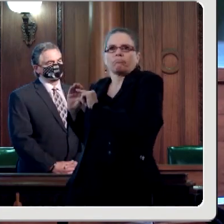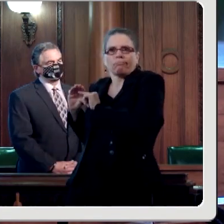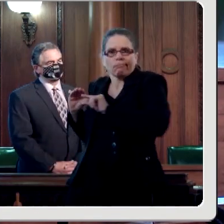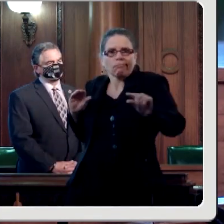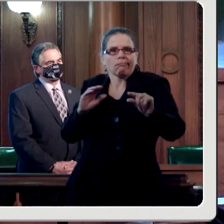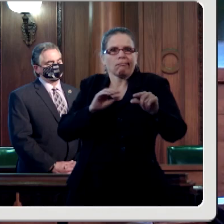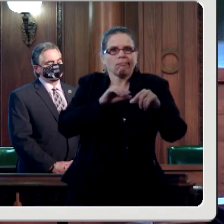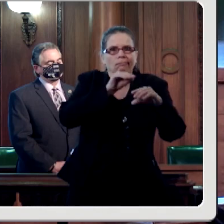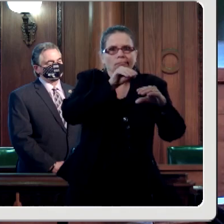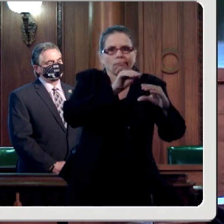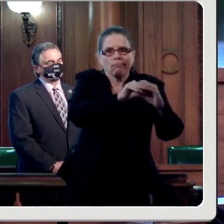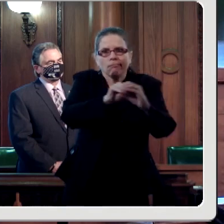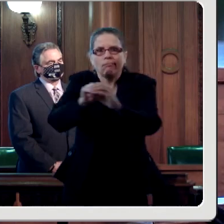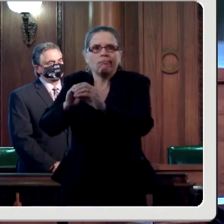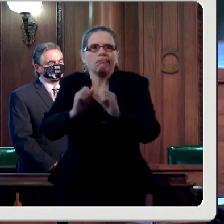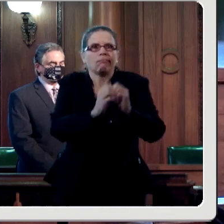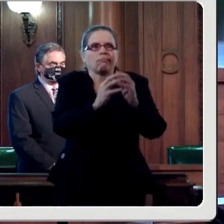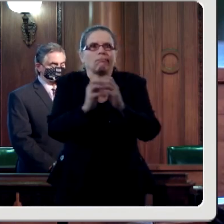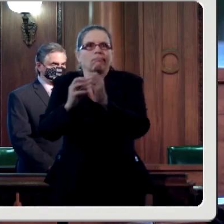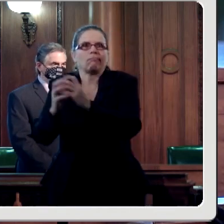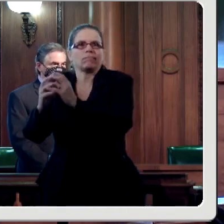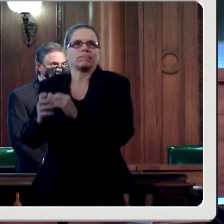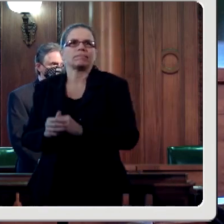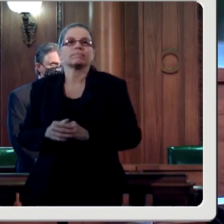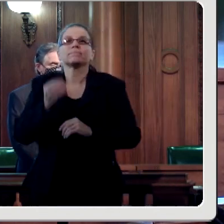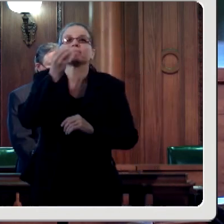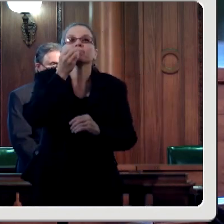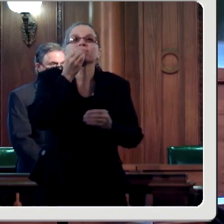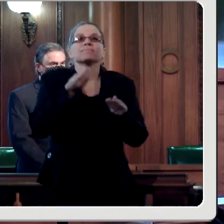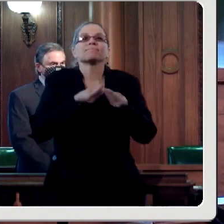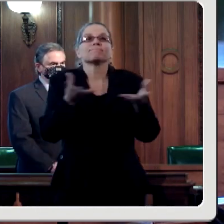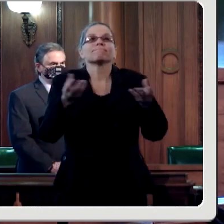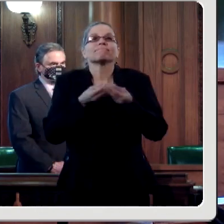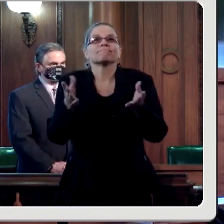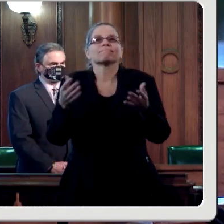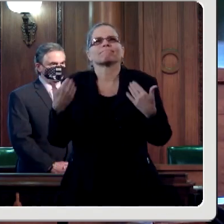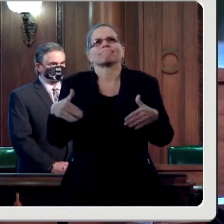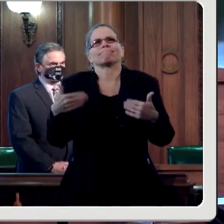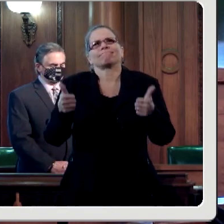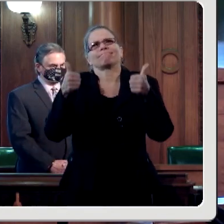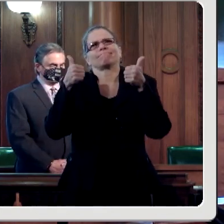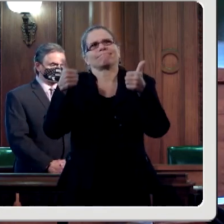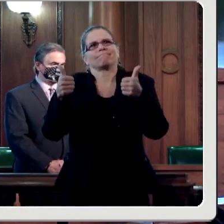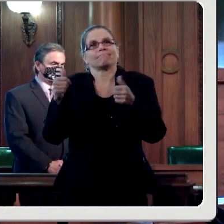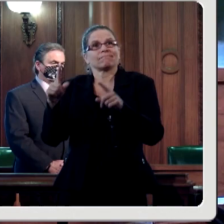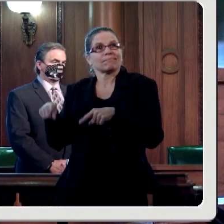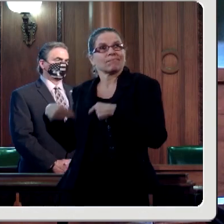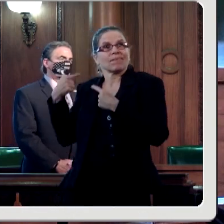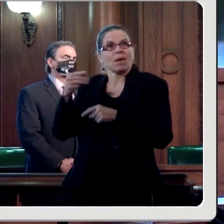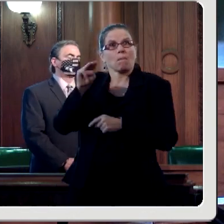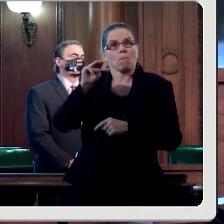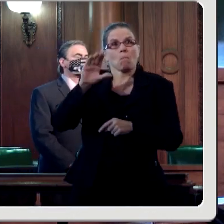the meals program is going great so far. Since March,